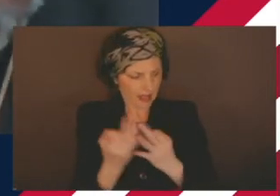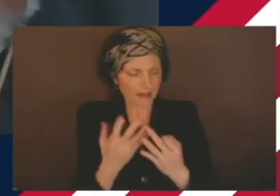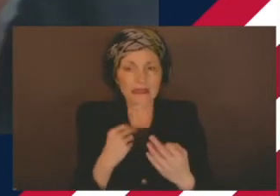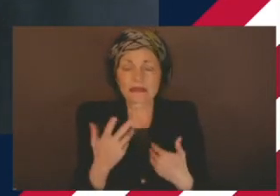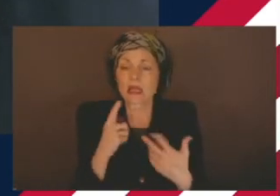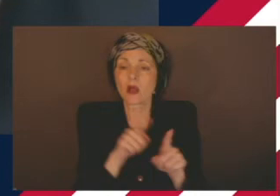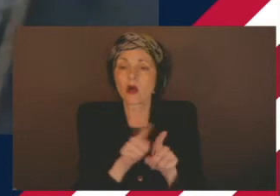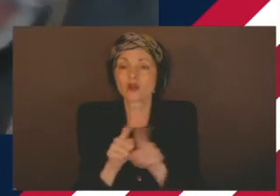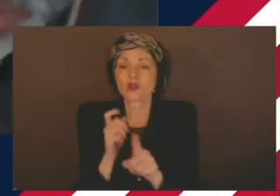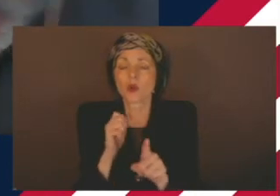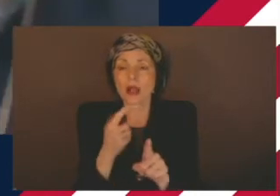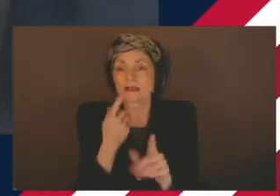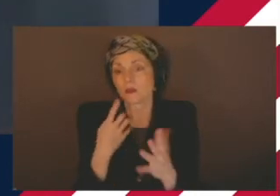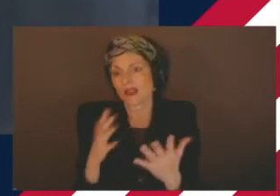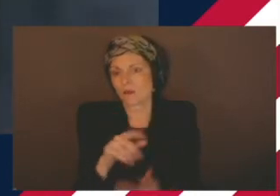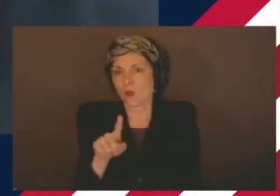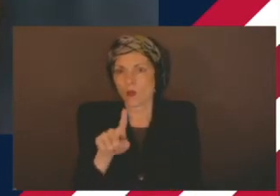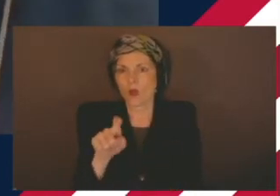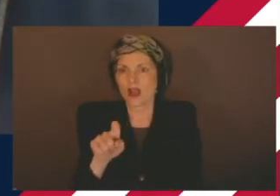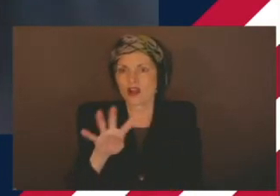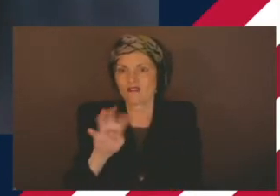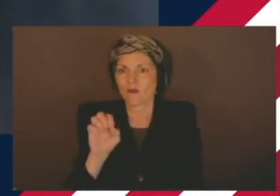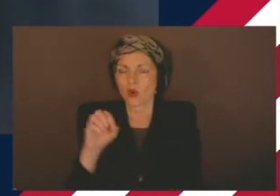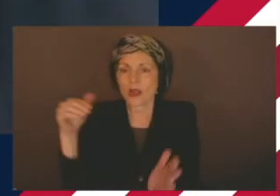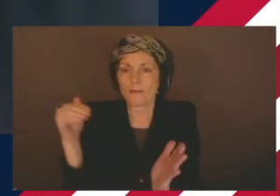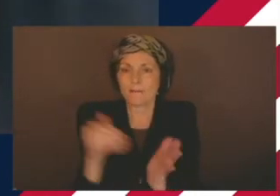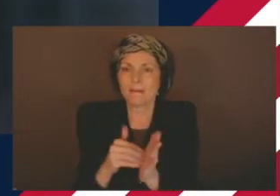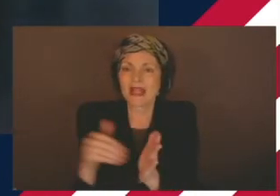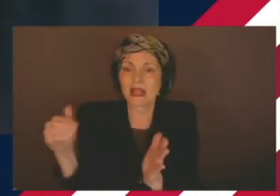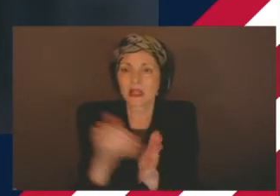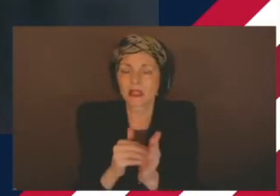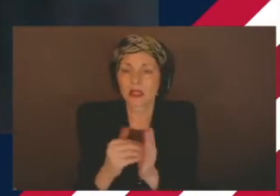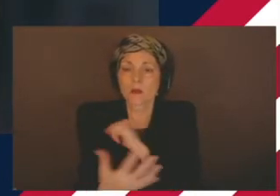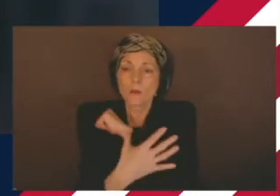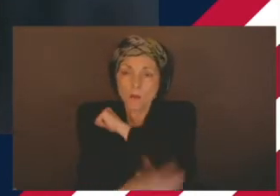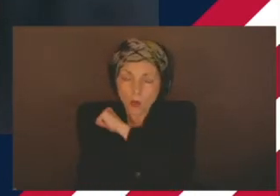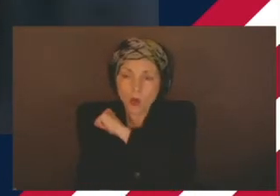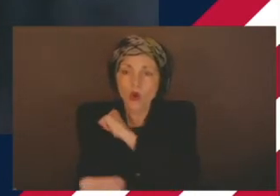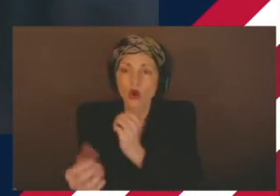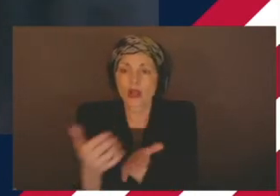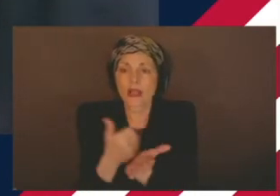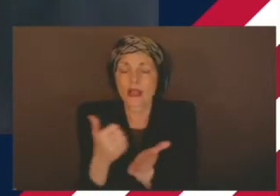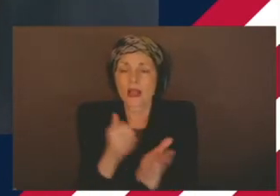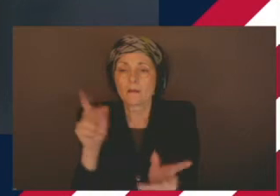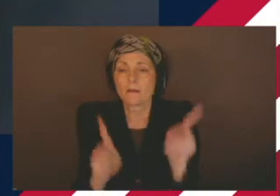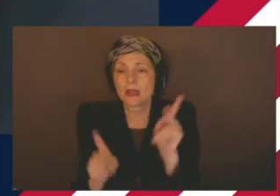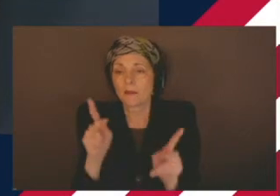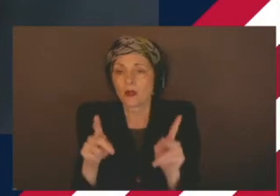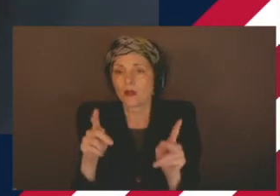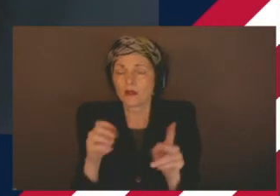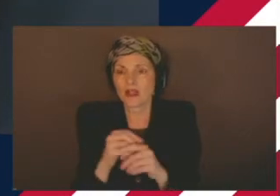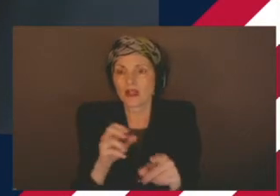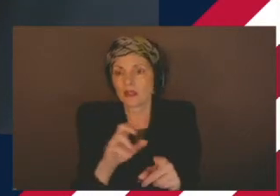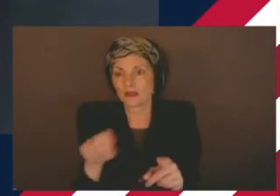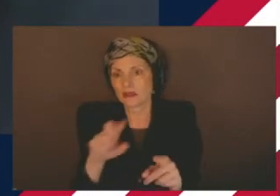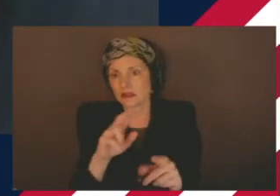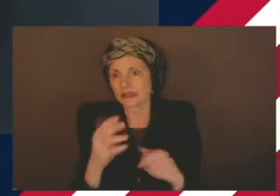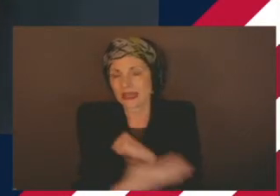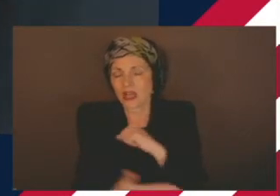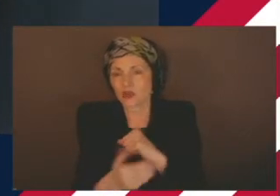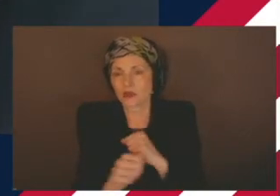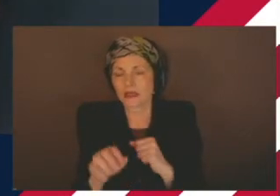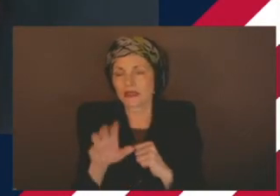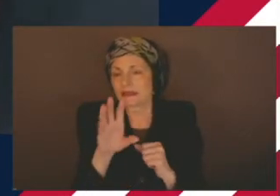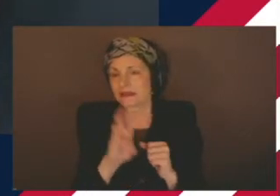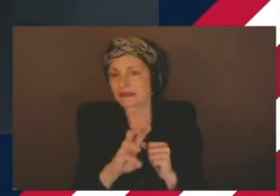140 million poor and low-income Americans in this country, 61% of African Americans, and 66